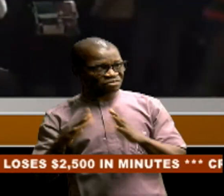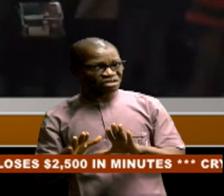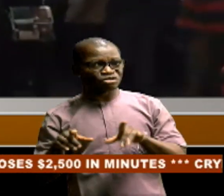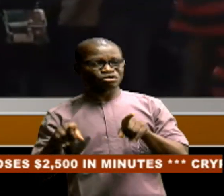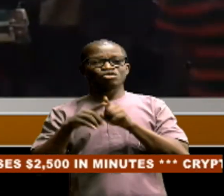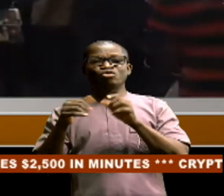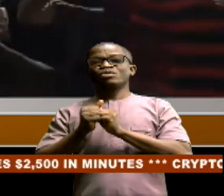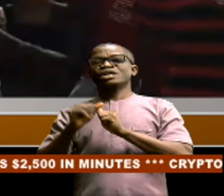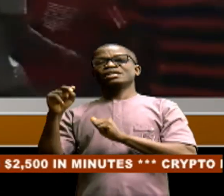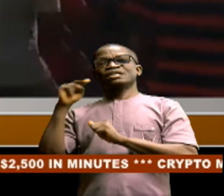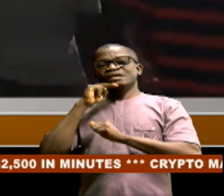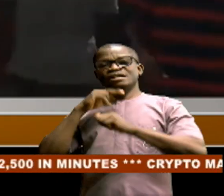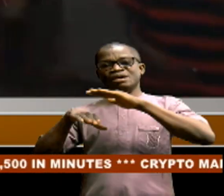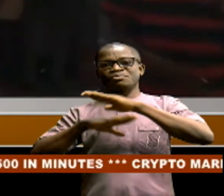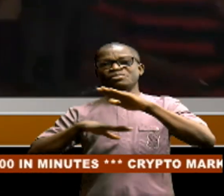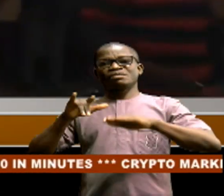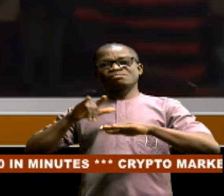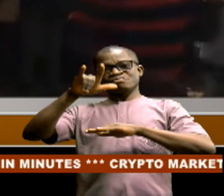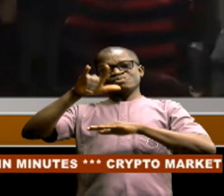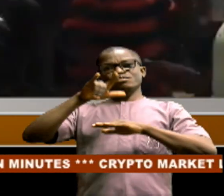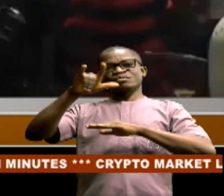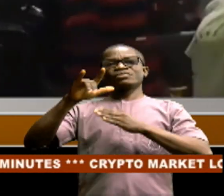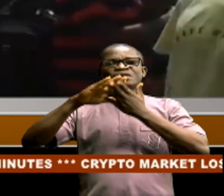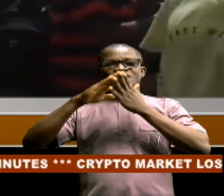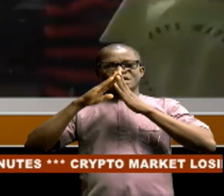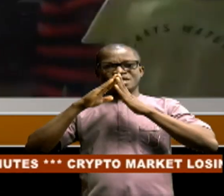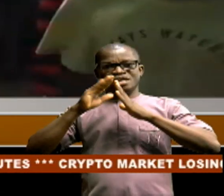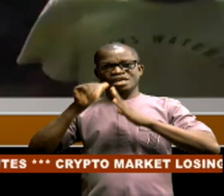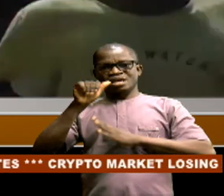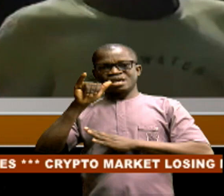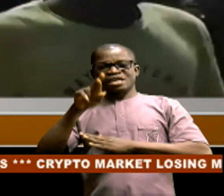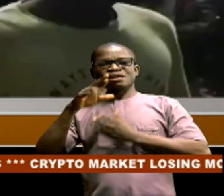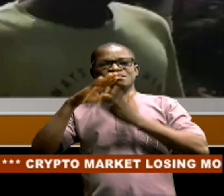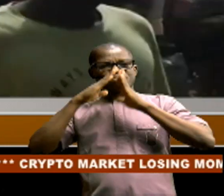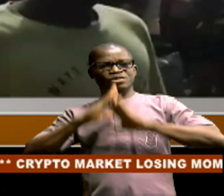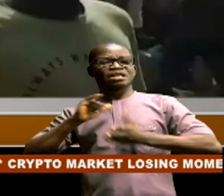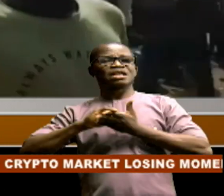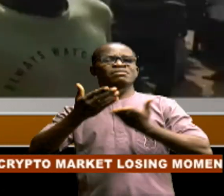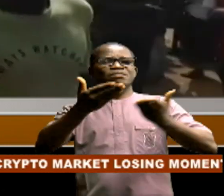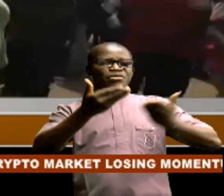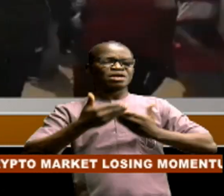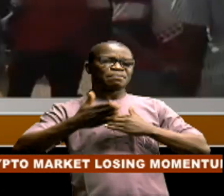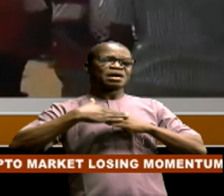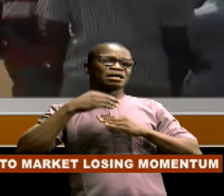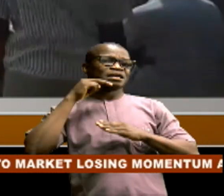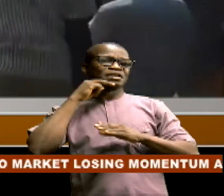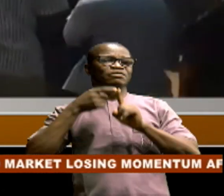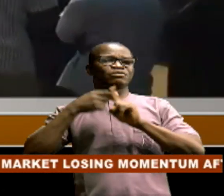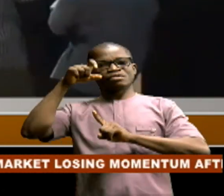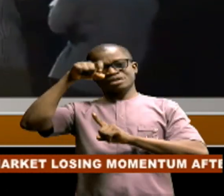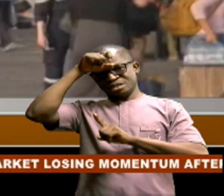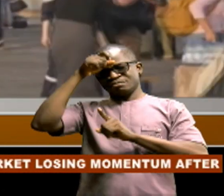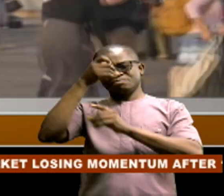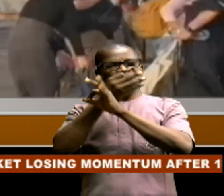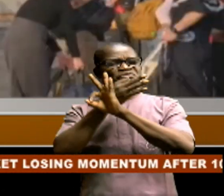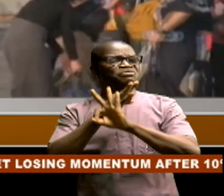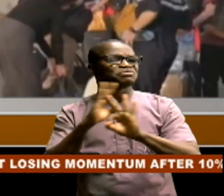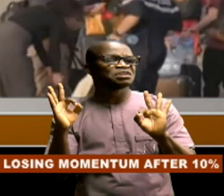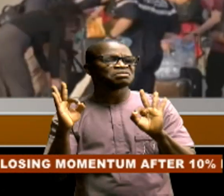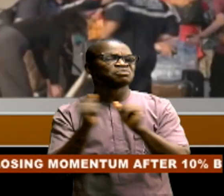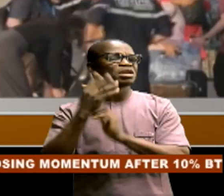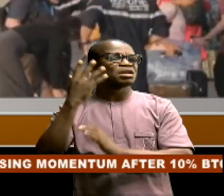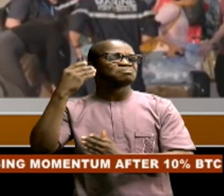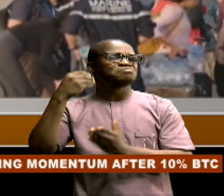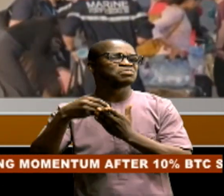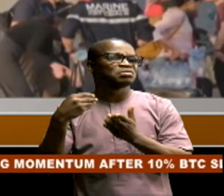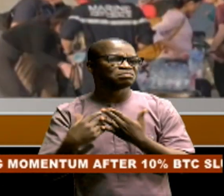the Nigerian-based airline, Air Peace, that will airlift the Nigerians from Egypt free of charge. Multiple nations